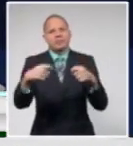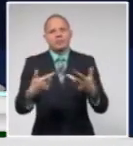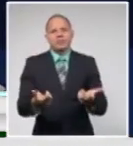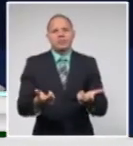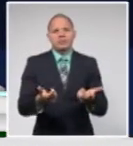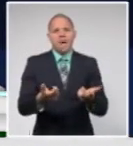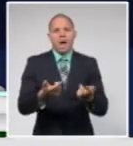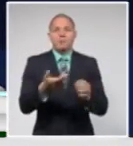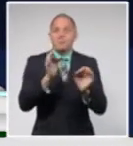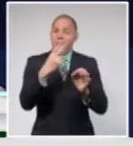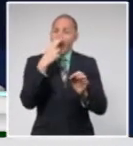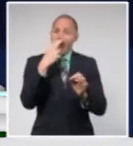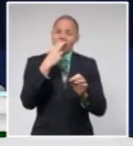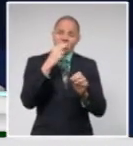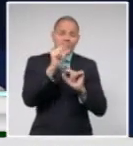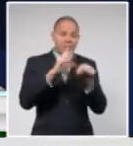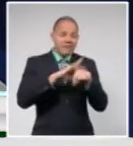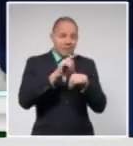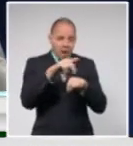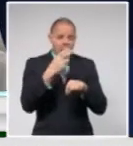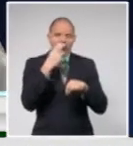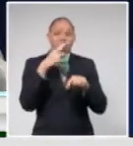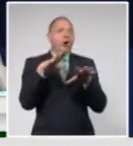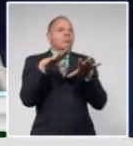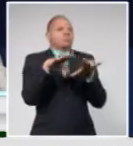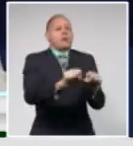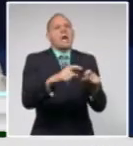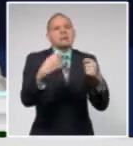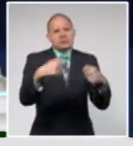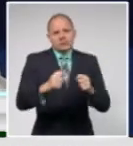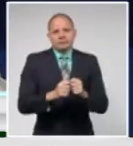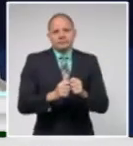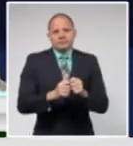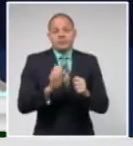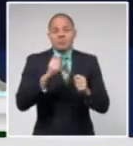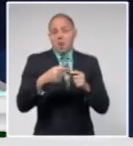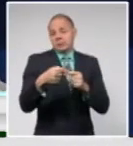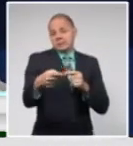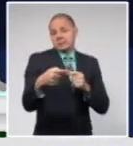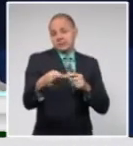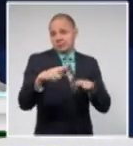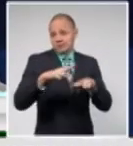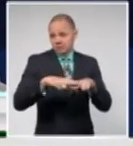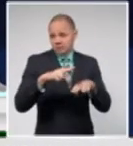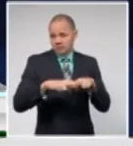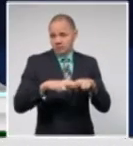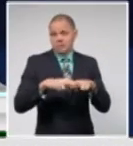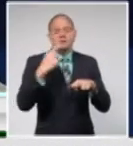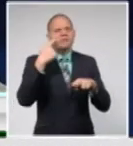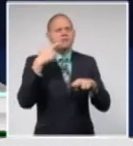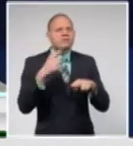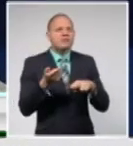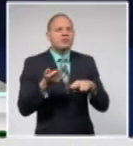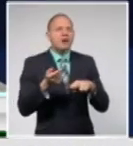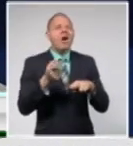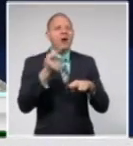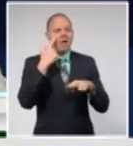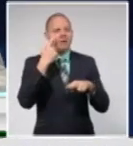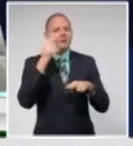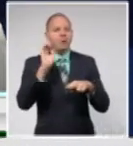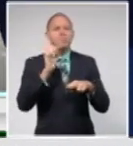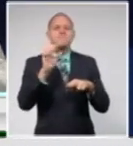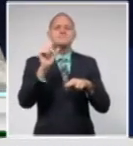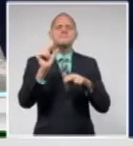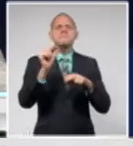be asymptomatic, since in most of the cases this risk group can be detected only through screening and PCR